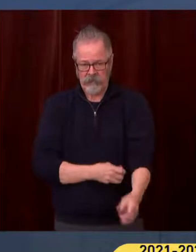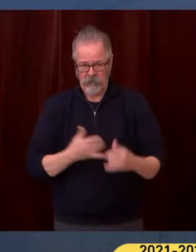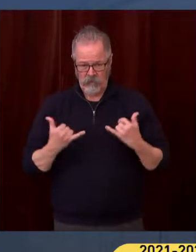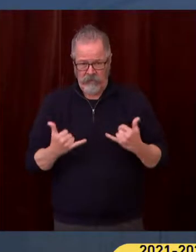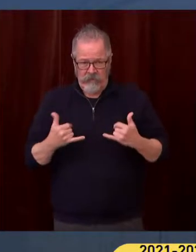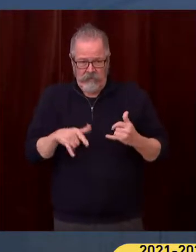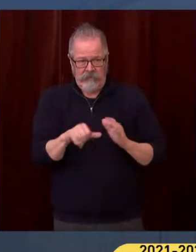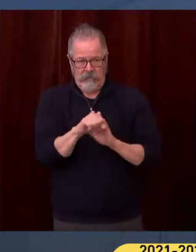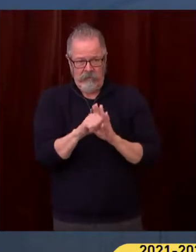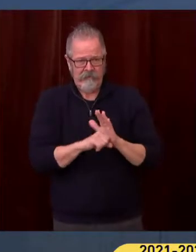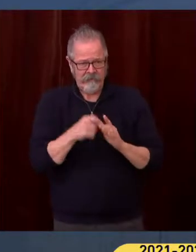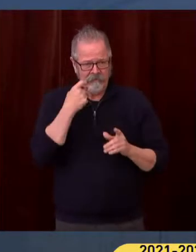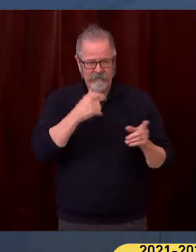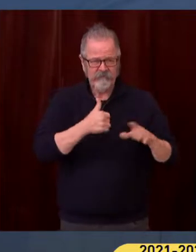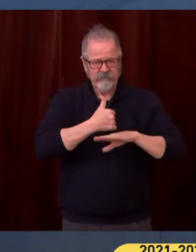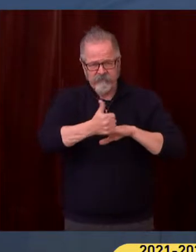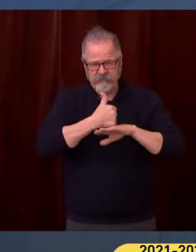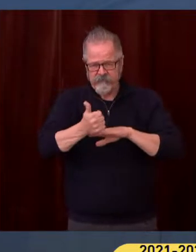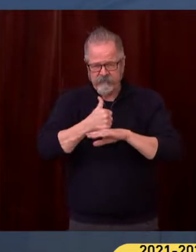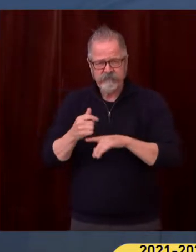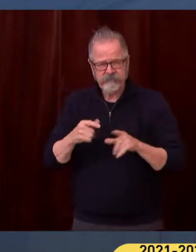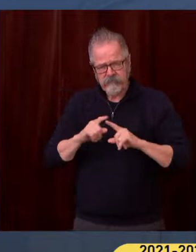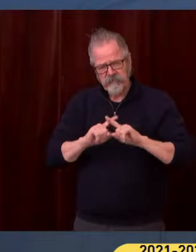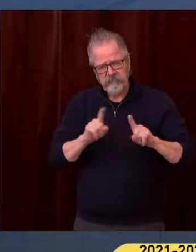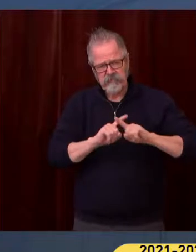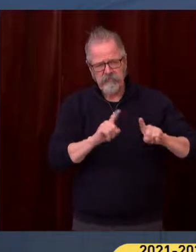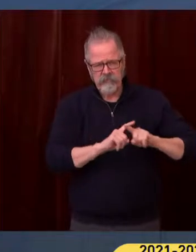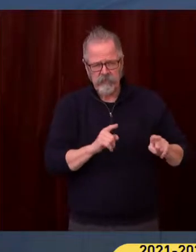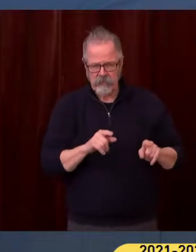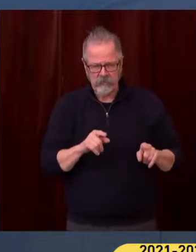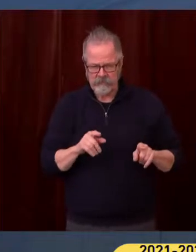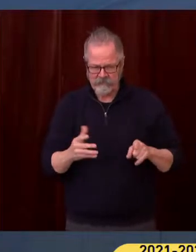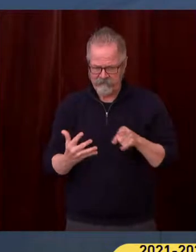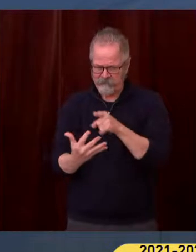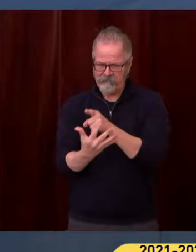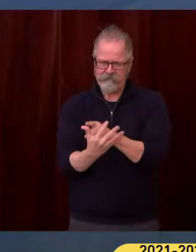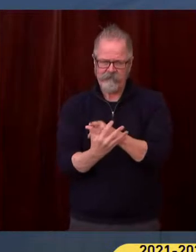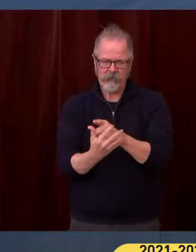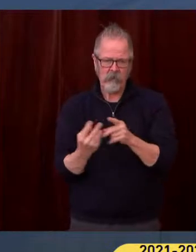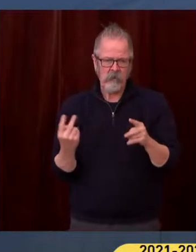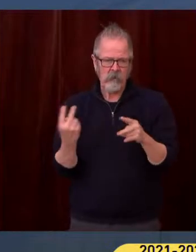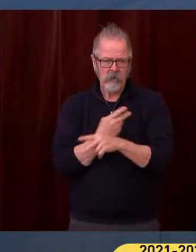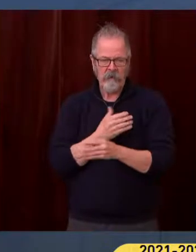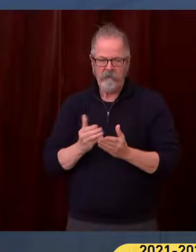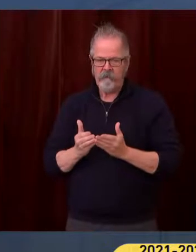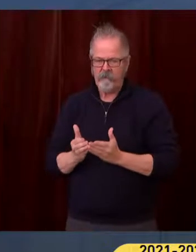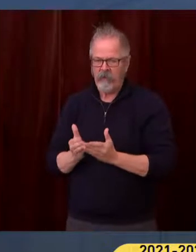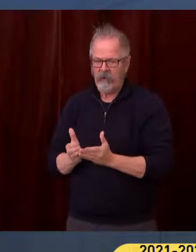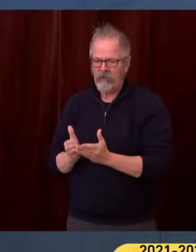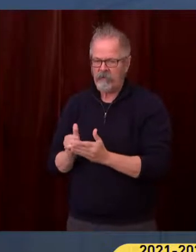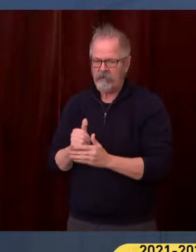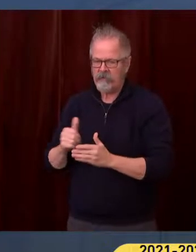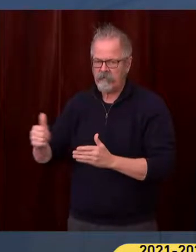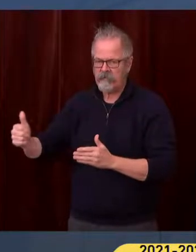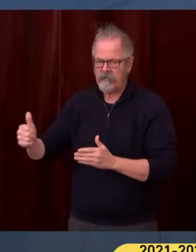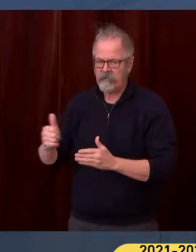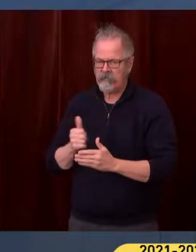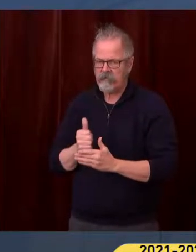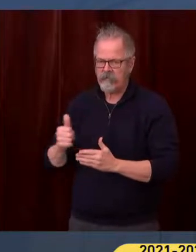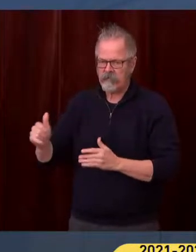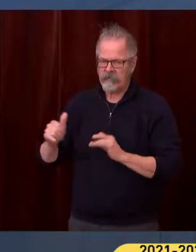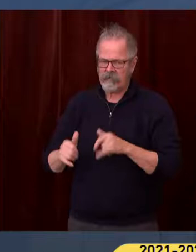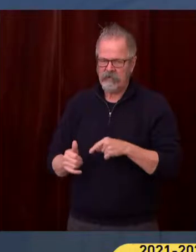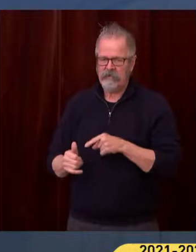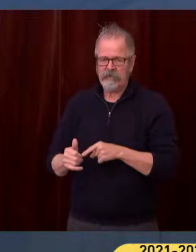includes funding for a new hybrid electric ferry, conversion of an existing ferry to hybrid electric, and construction